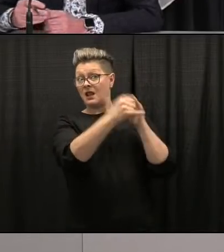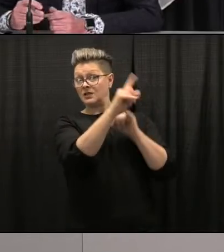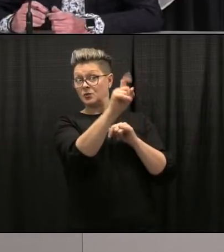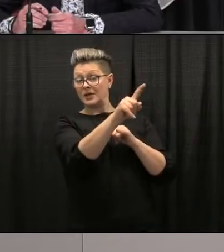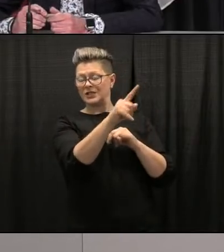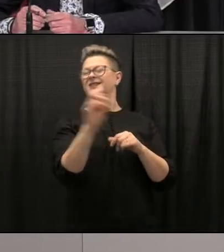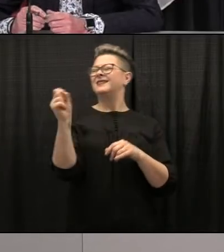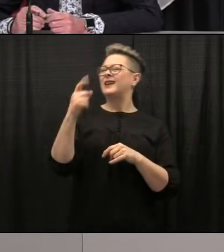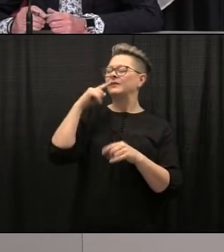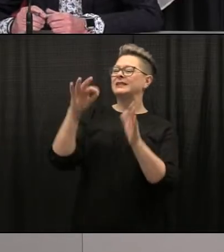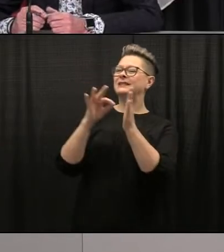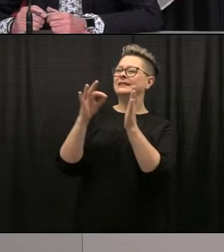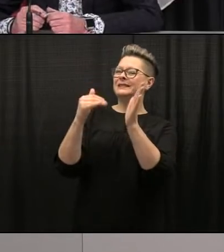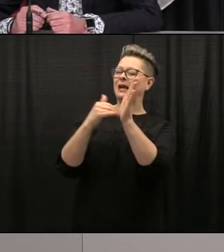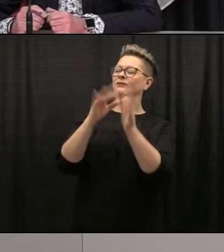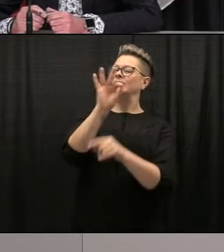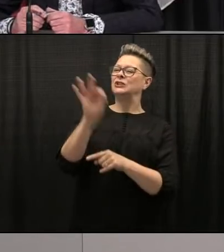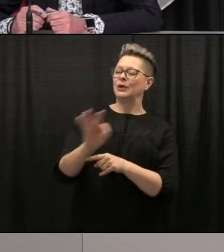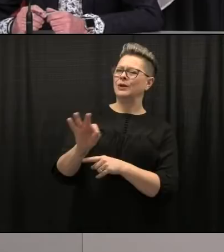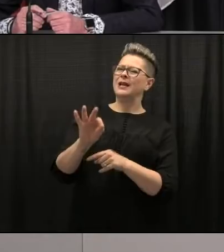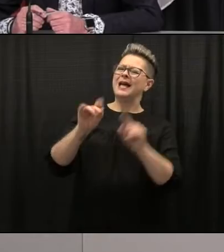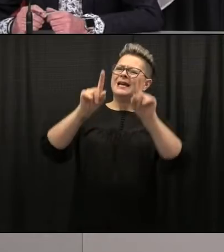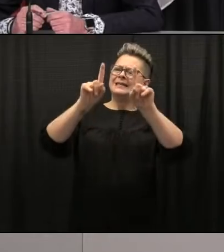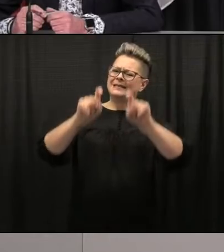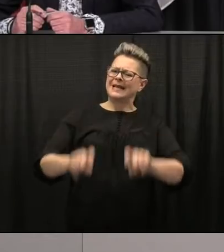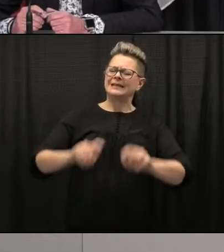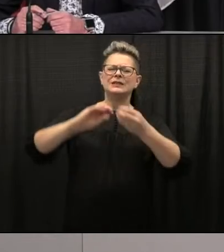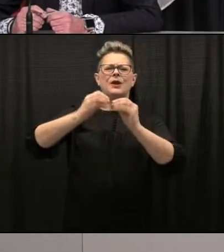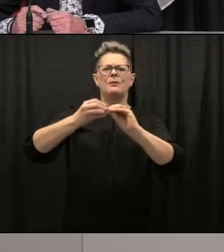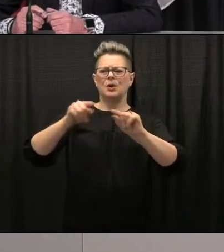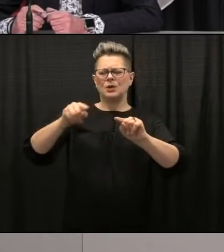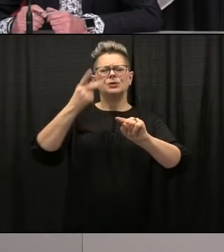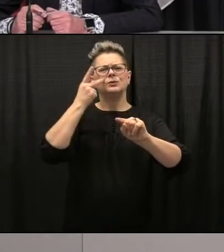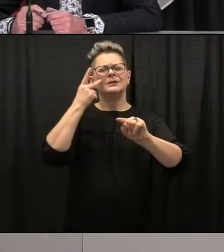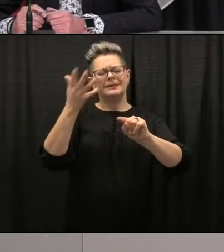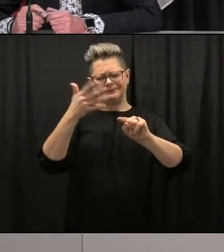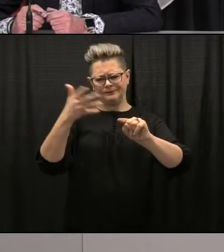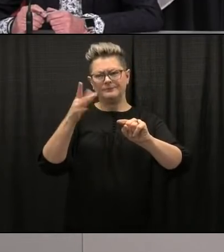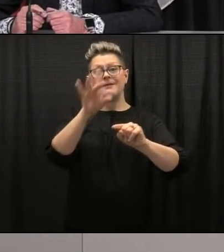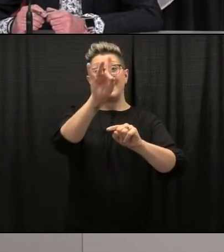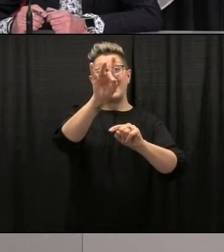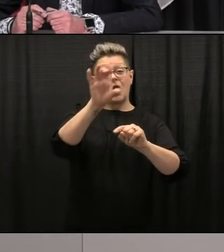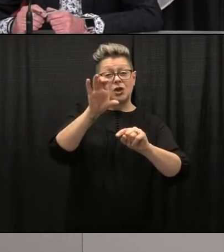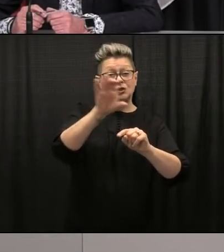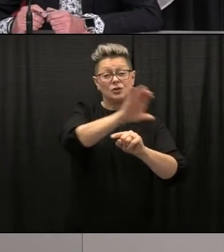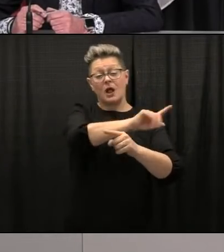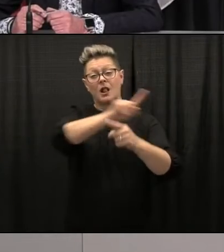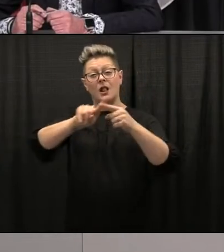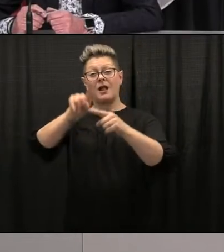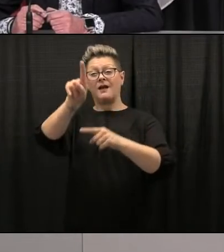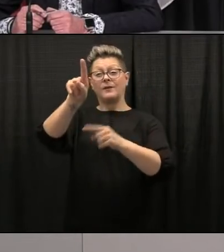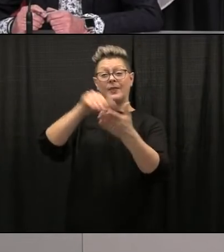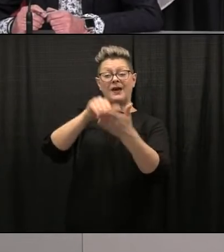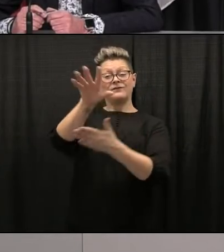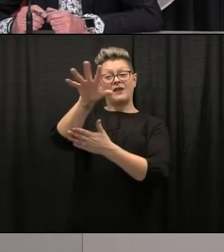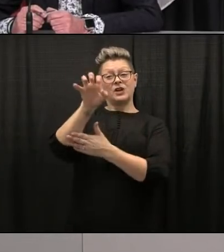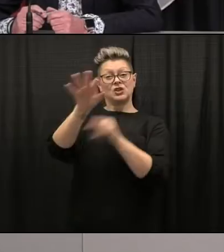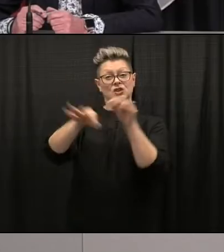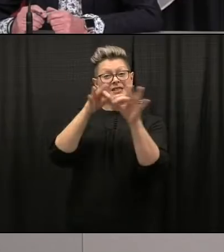Fitzgerald. When you look at the testing numbers, we've been doing somewhere between 800 and 1,500 tests a